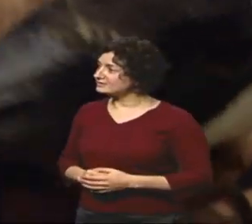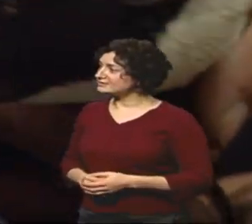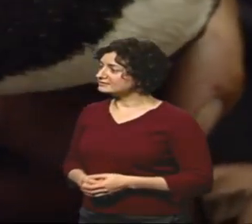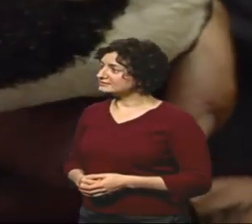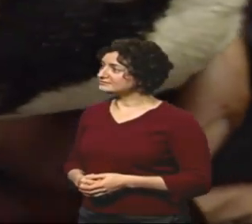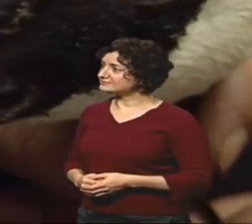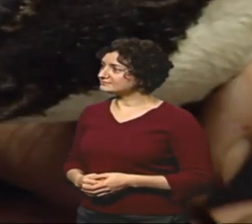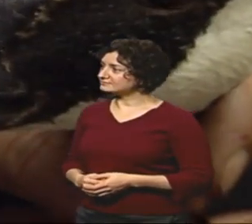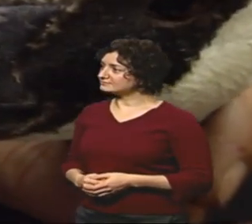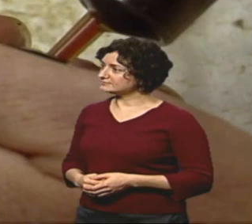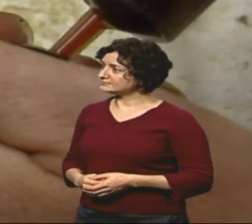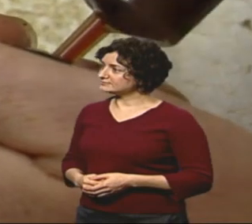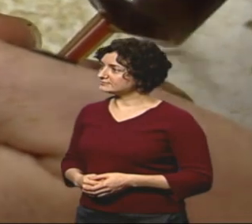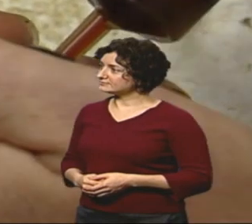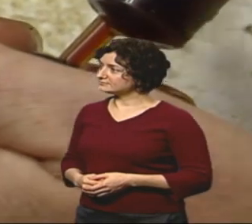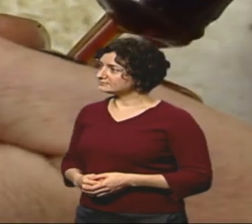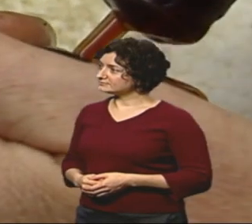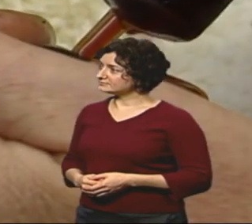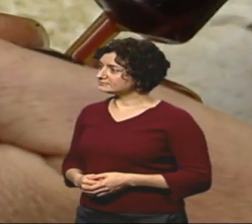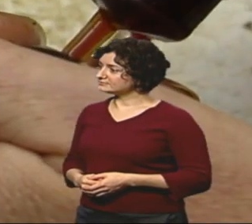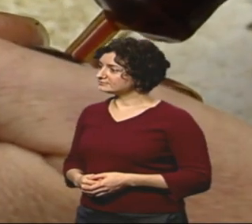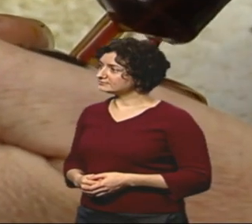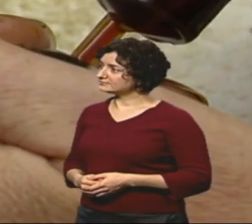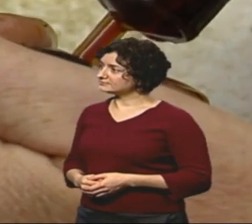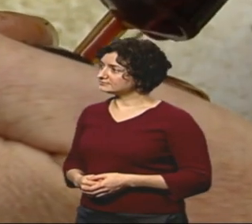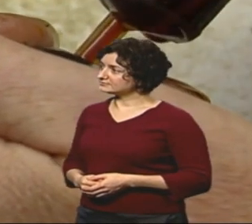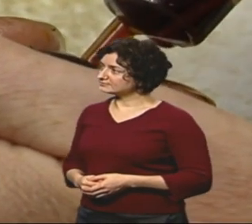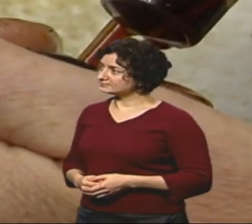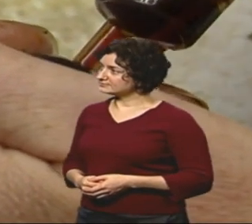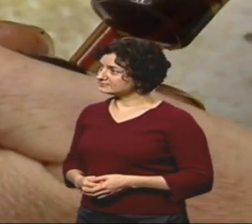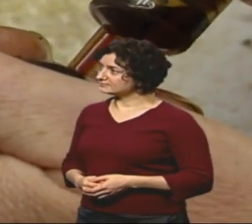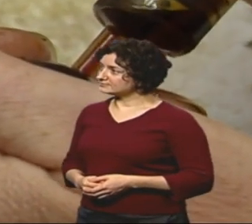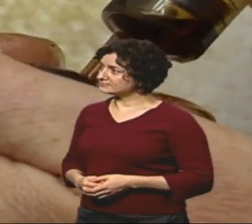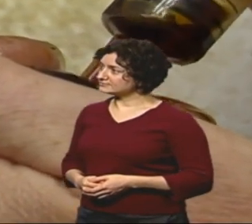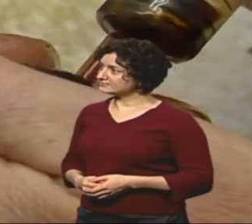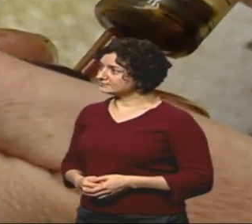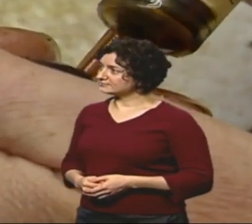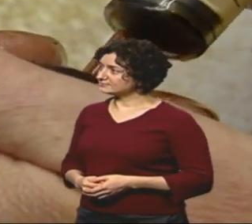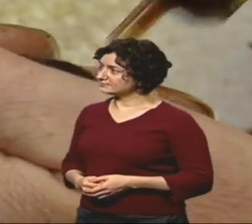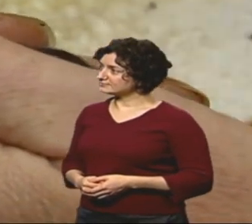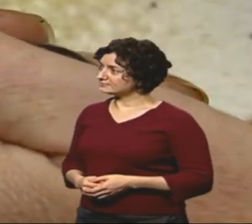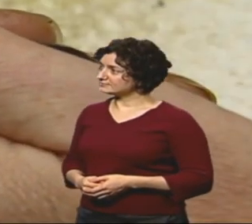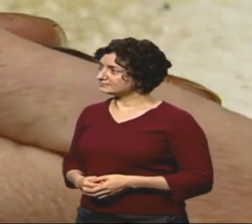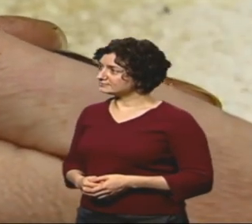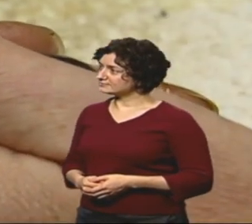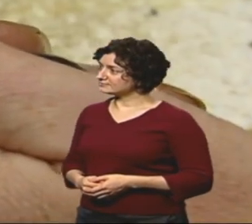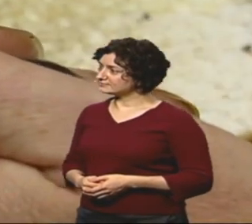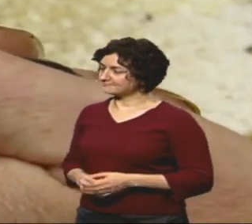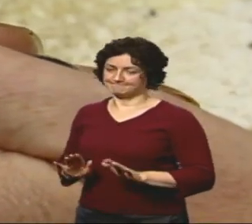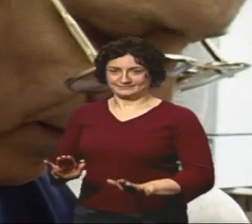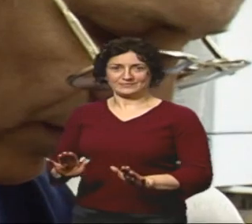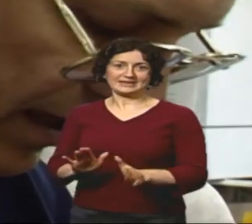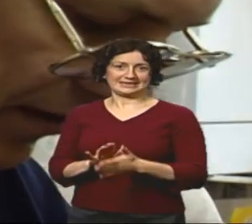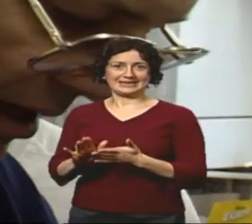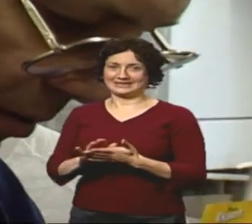hurts. That's amazing. Incredible. Oh, little thing. There we are, it's nice and clean